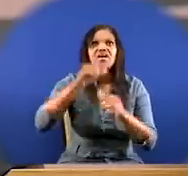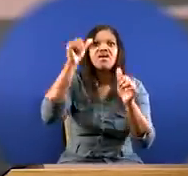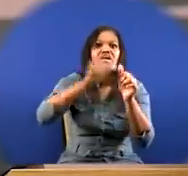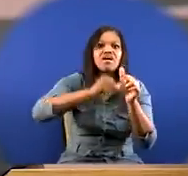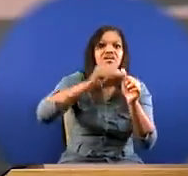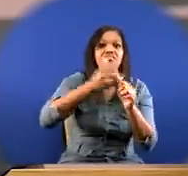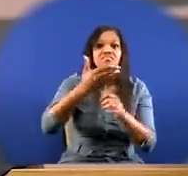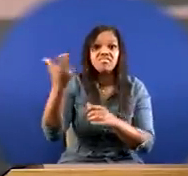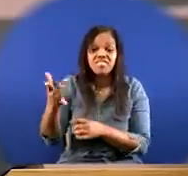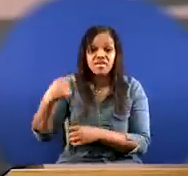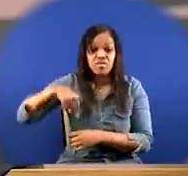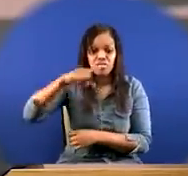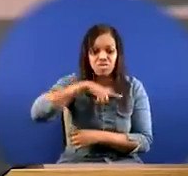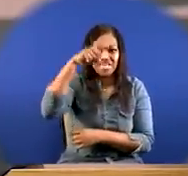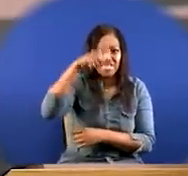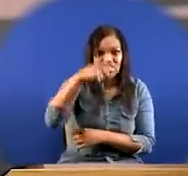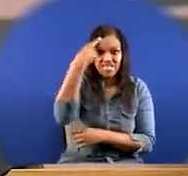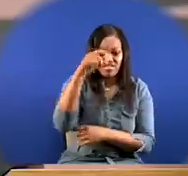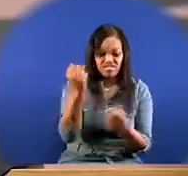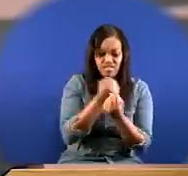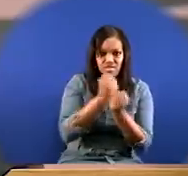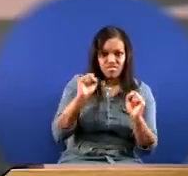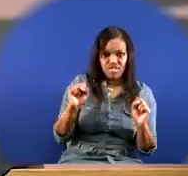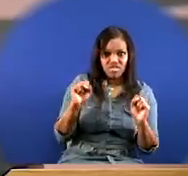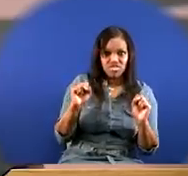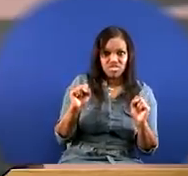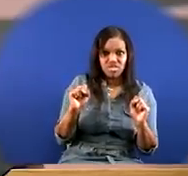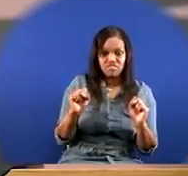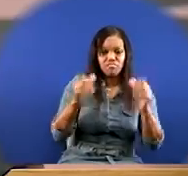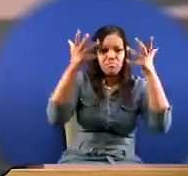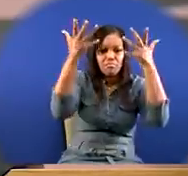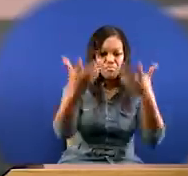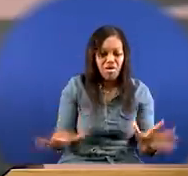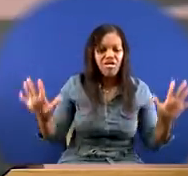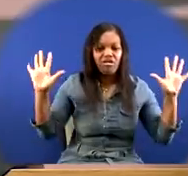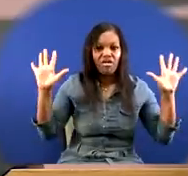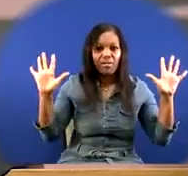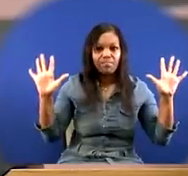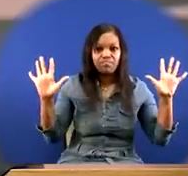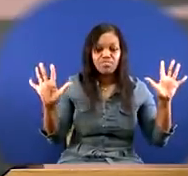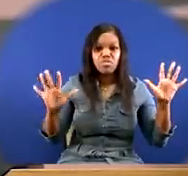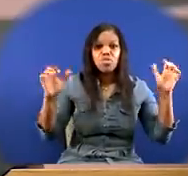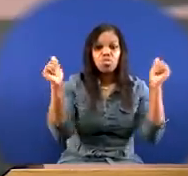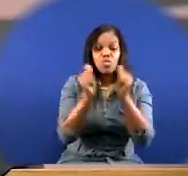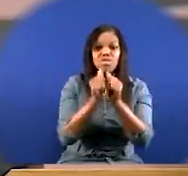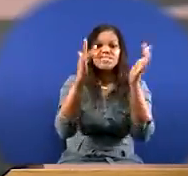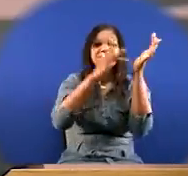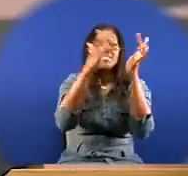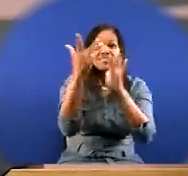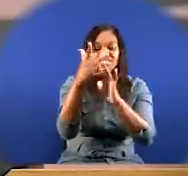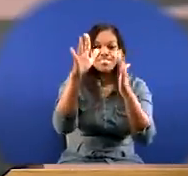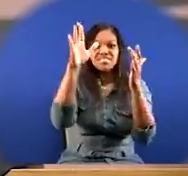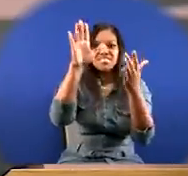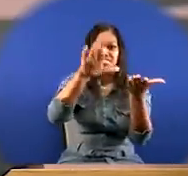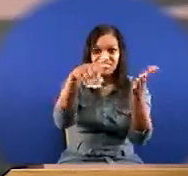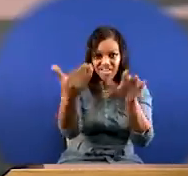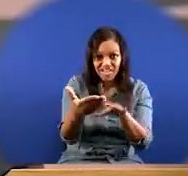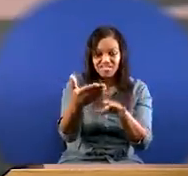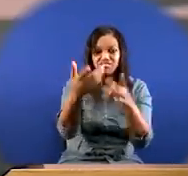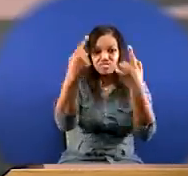Everything needed for salvation was accomplished in Jesus' death on the cross.